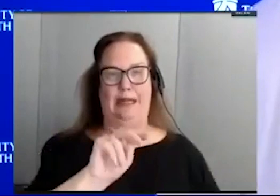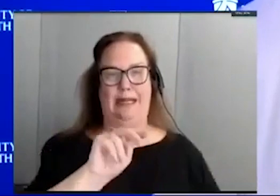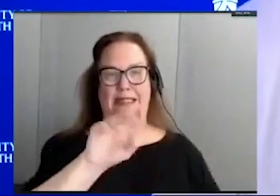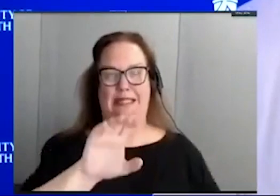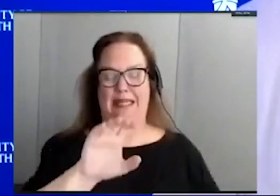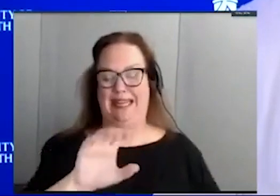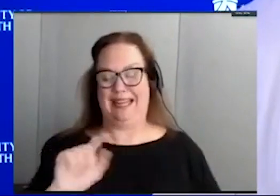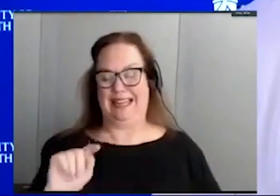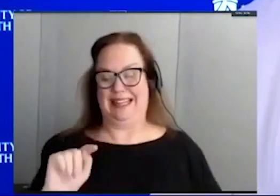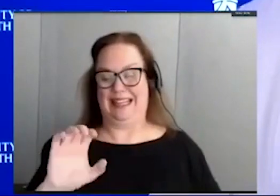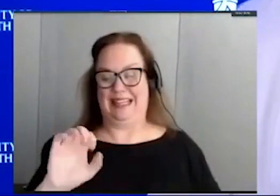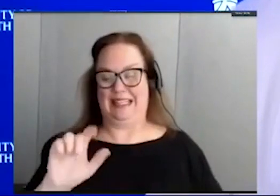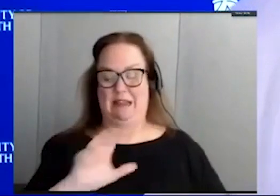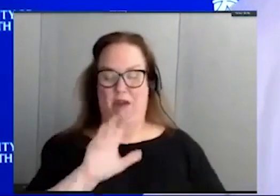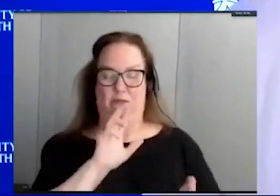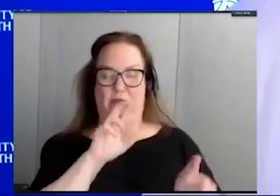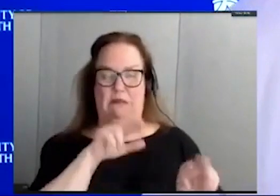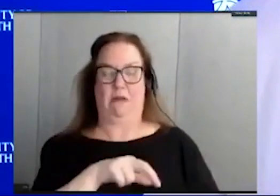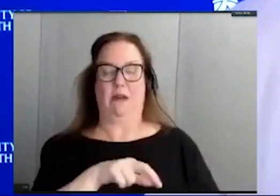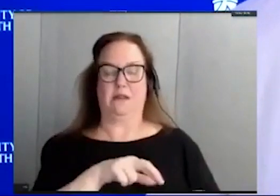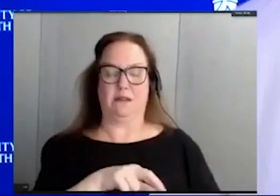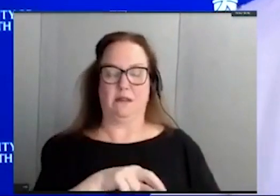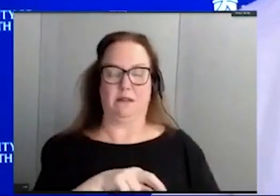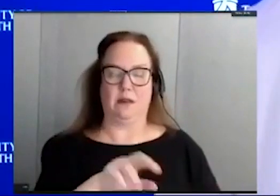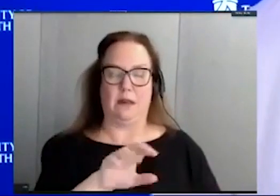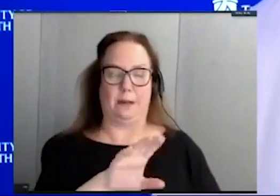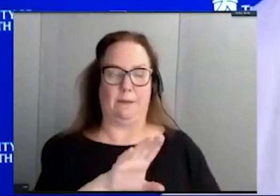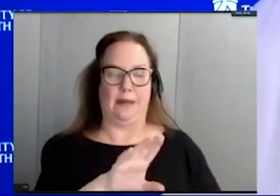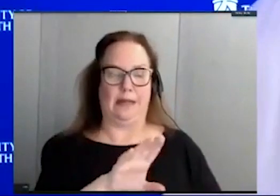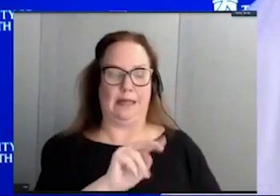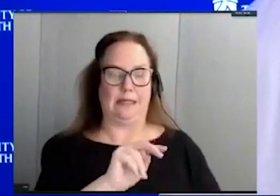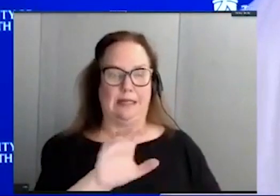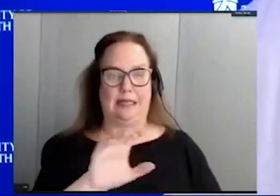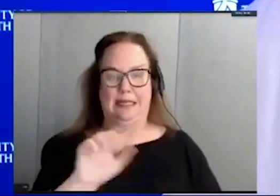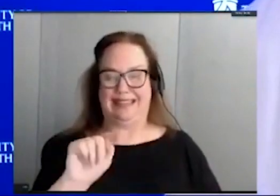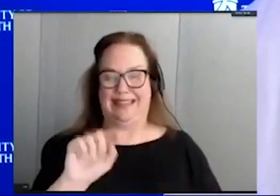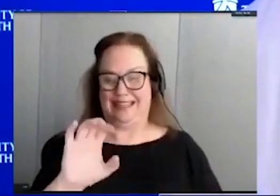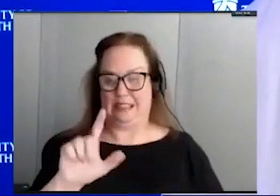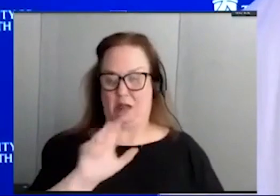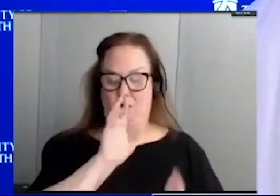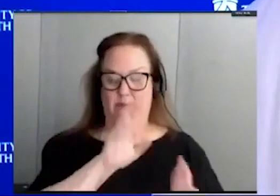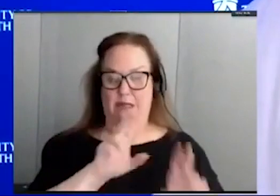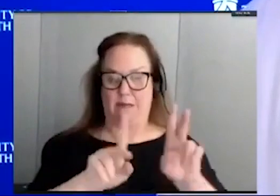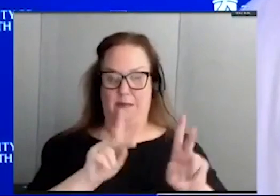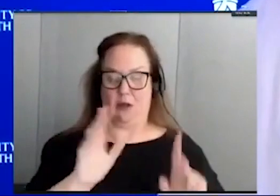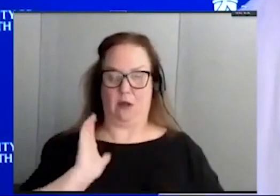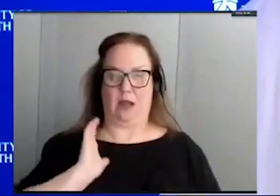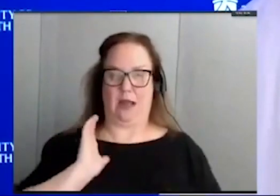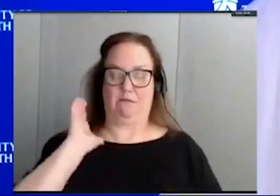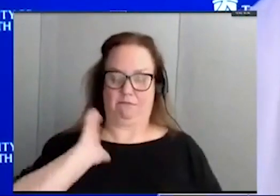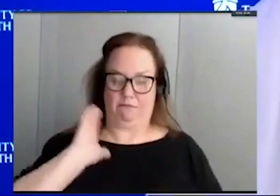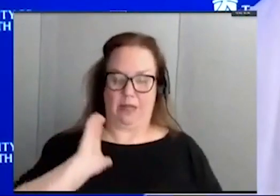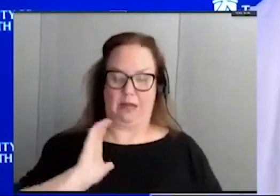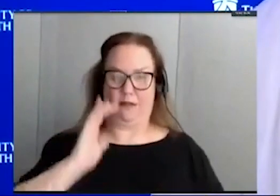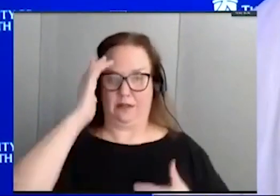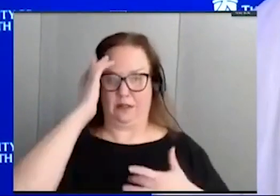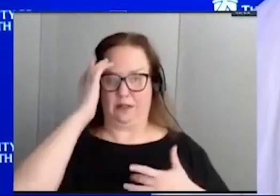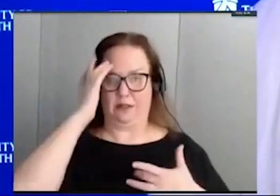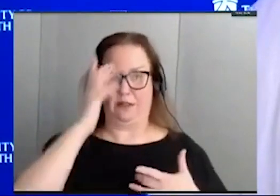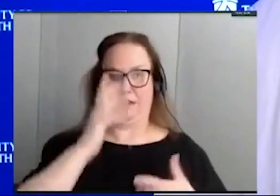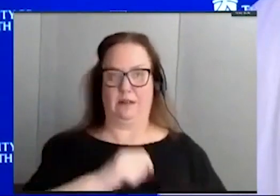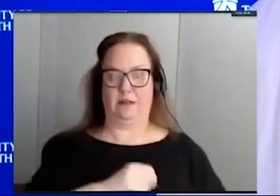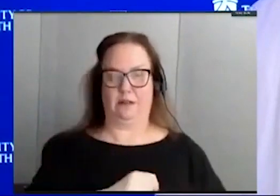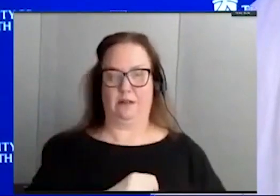responses. When you look at B and T cell responses in those people that had previous infection, so convalescents is what we call